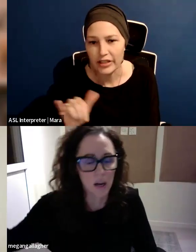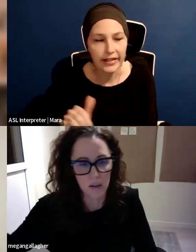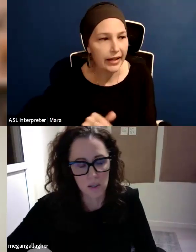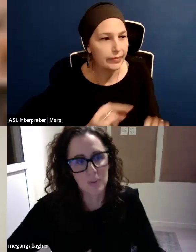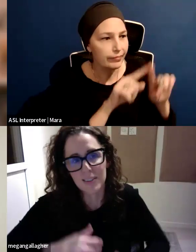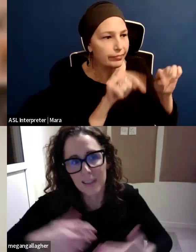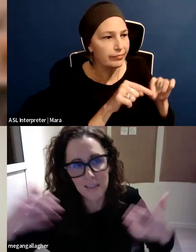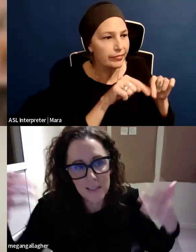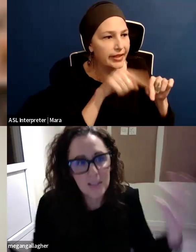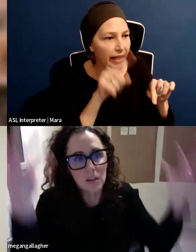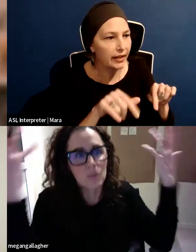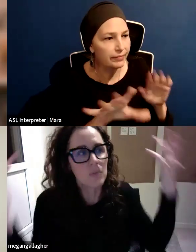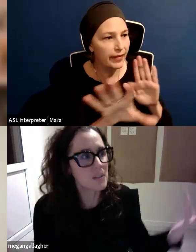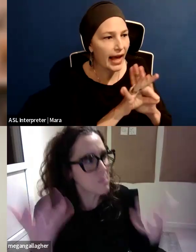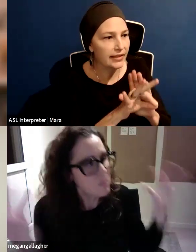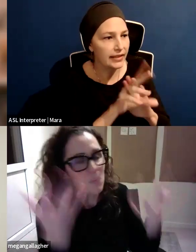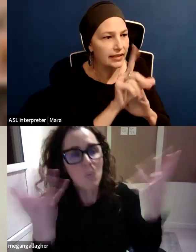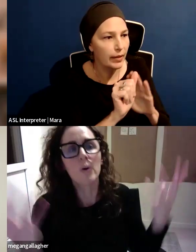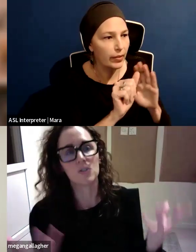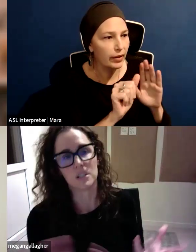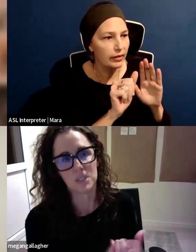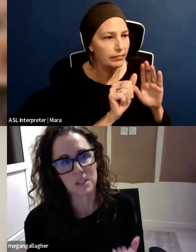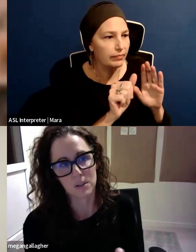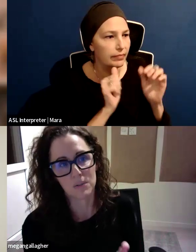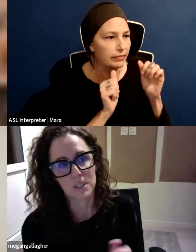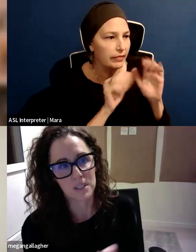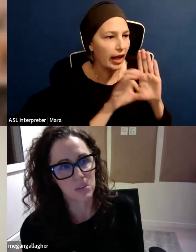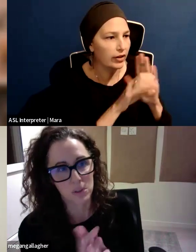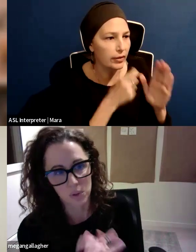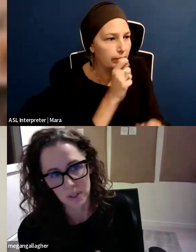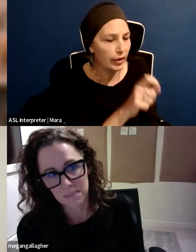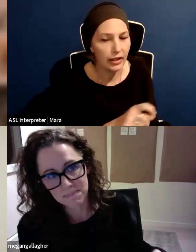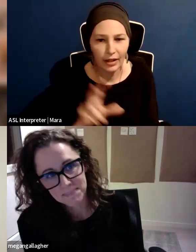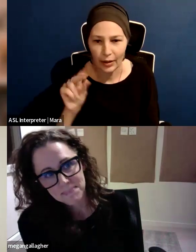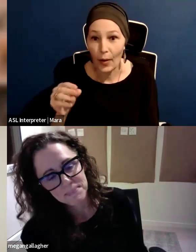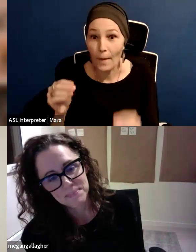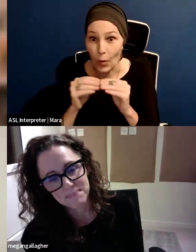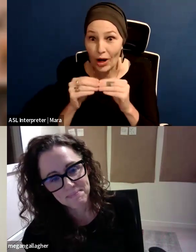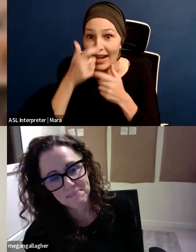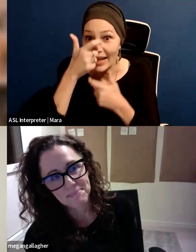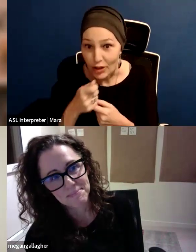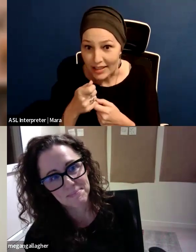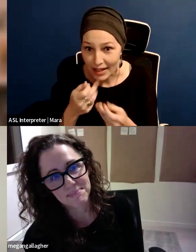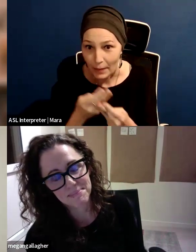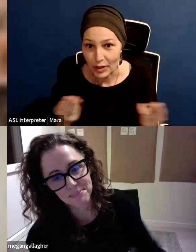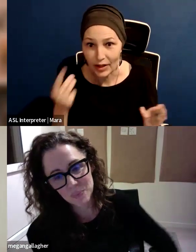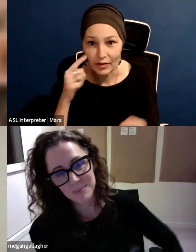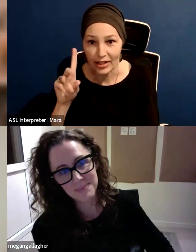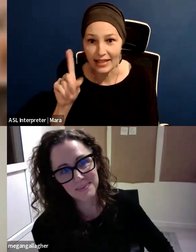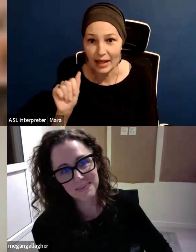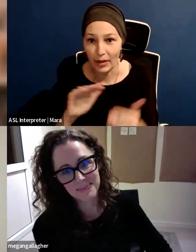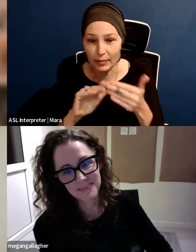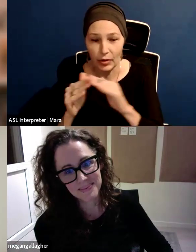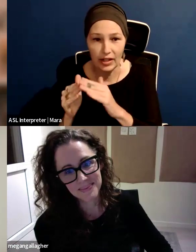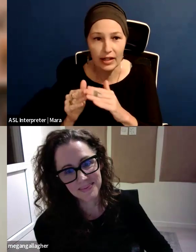on the side or something like that. More interesting material for the disabled community. And Daniel, can you unpack a little